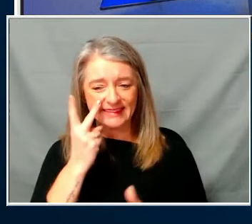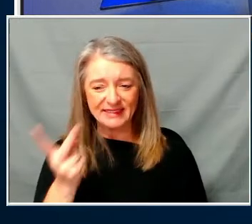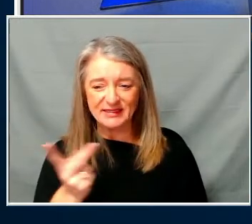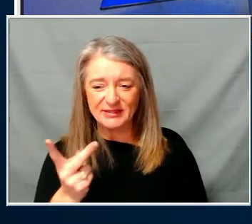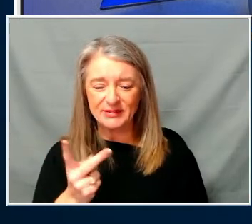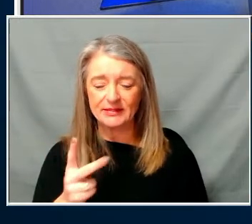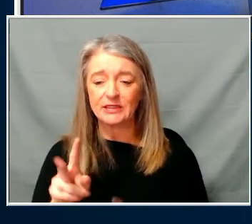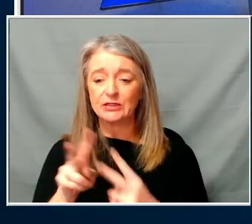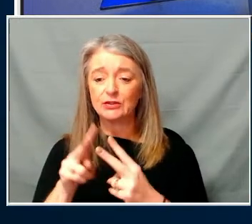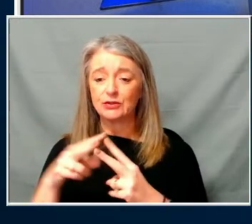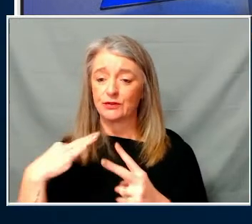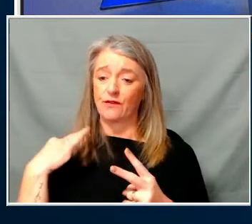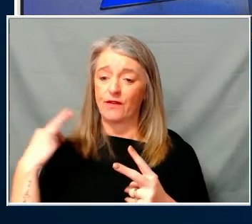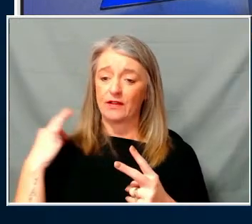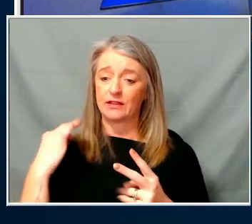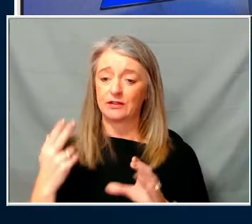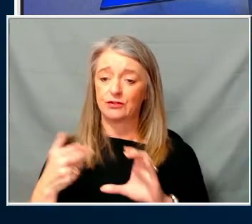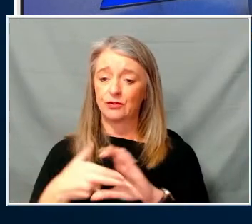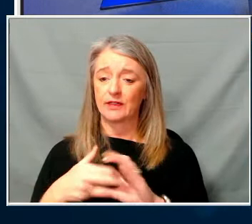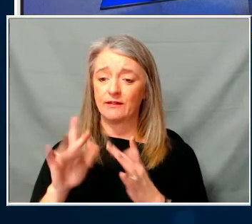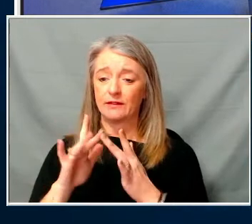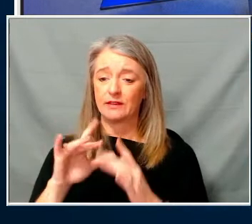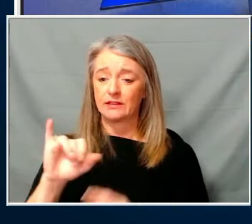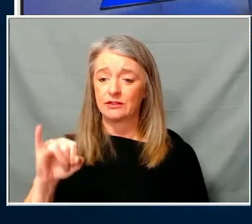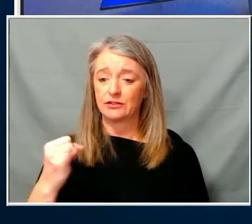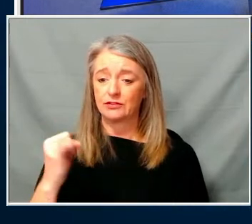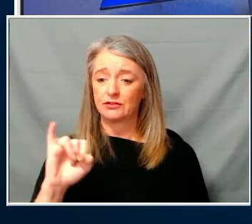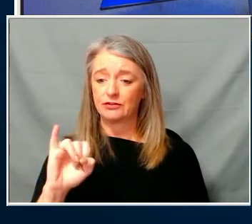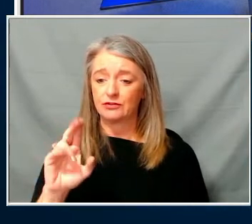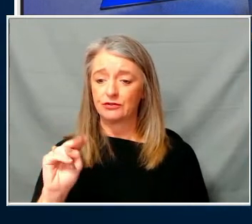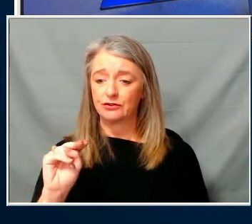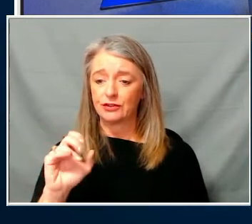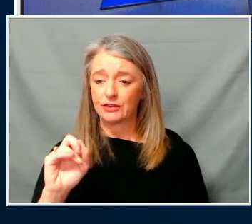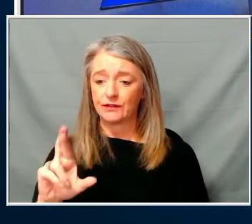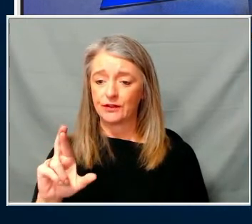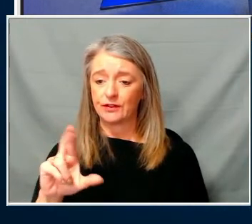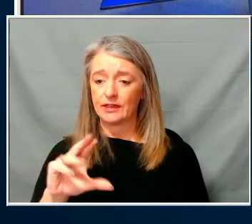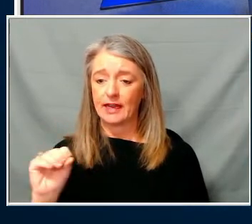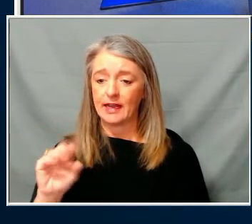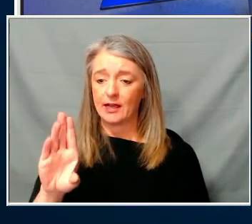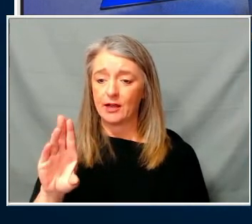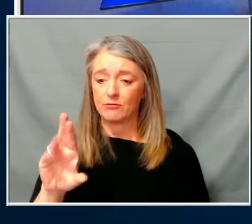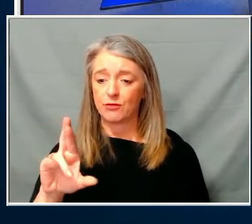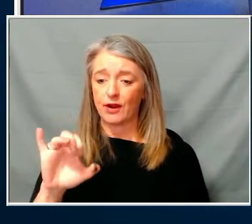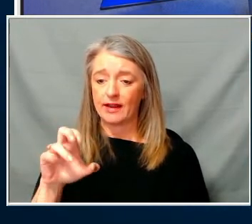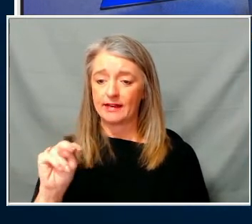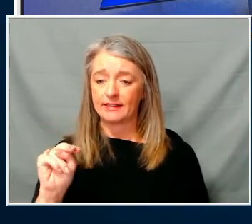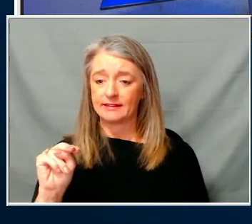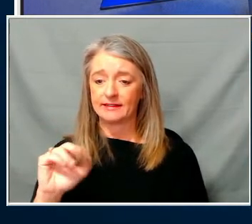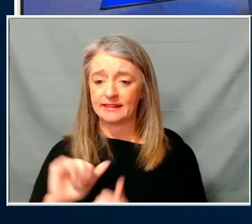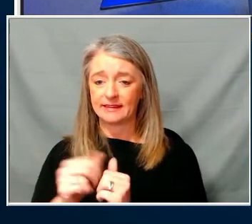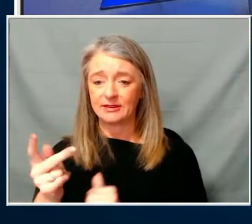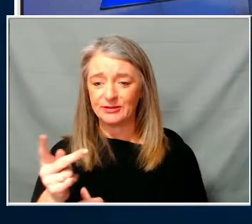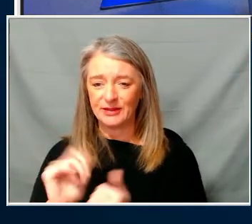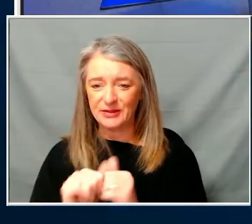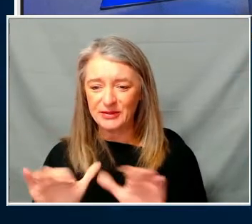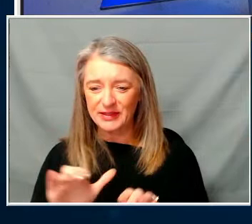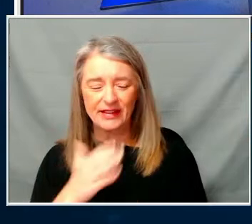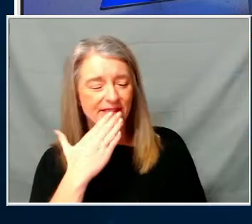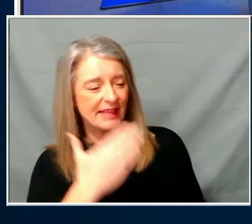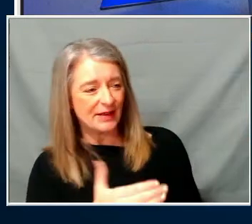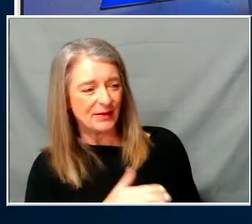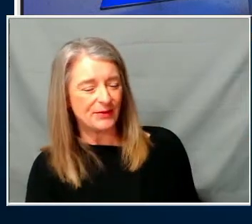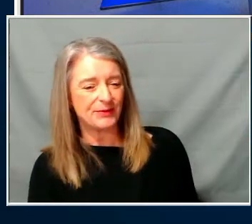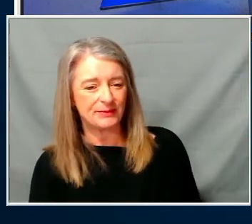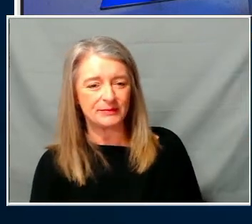of our volunteers joining us virtually, Jennifer McCormick and Brian Osborne. Jennifer, Brian, how you doing? Well, thank you. Well,